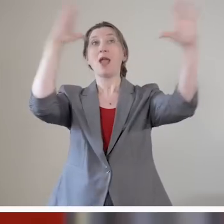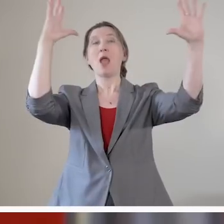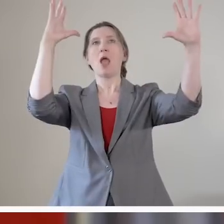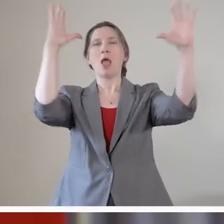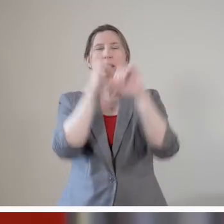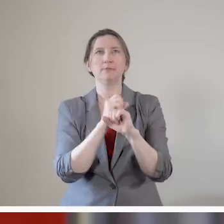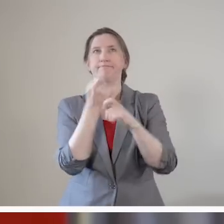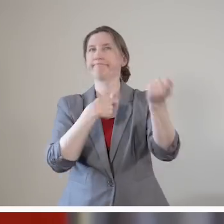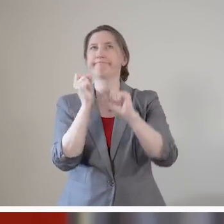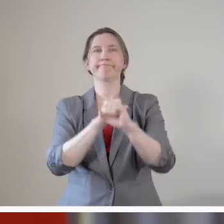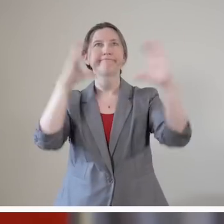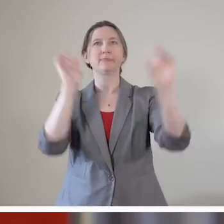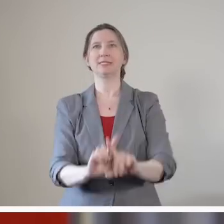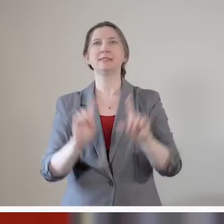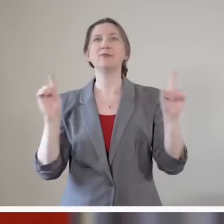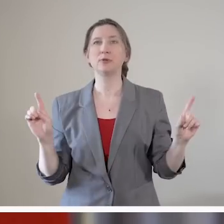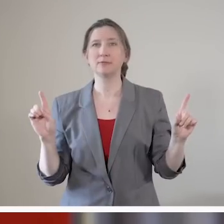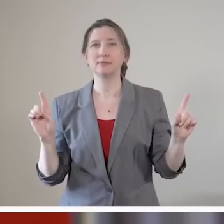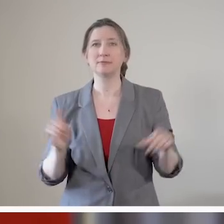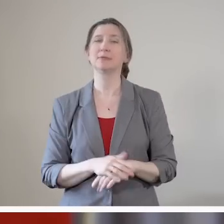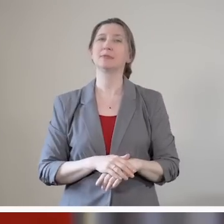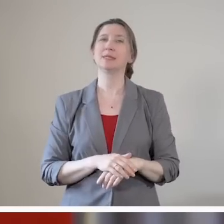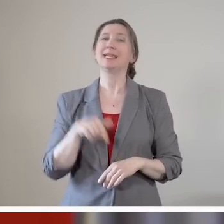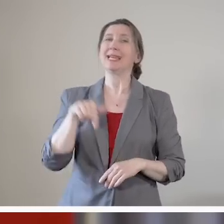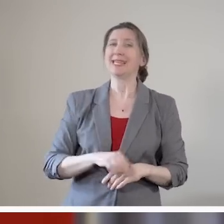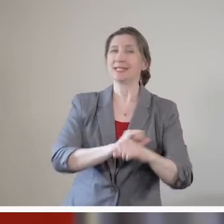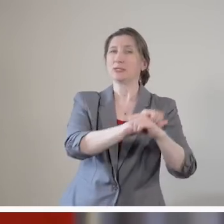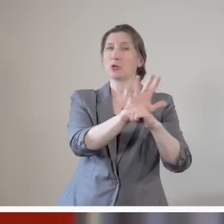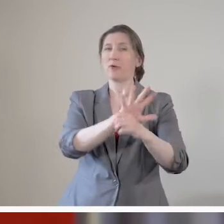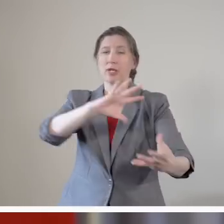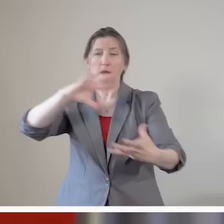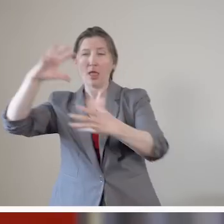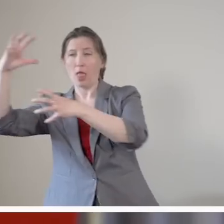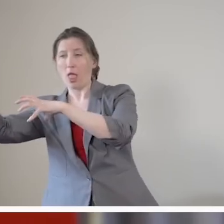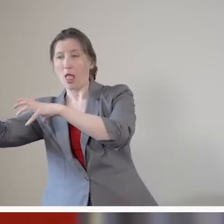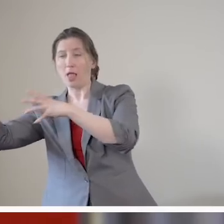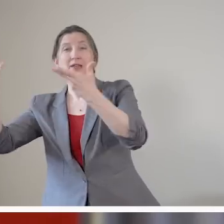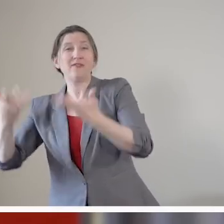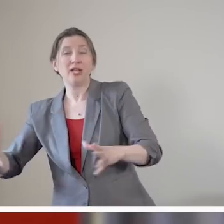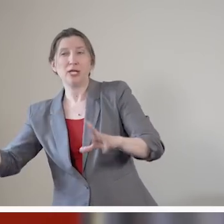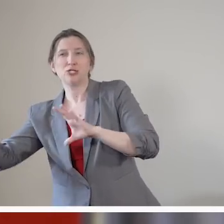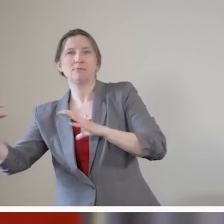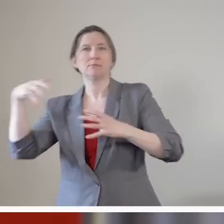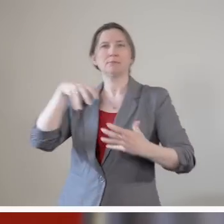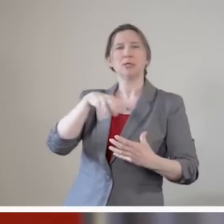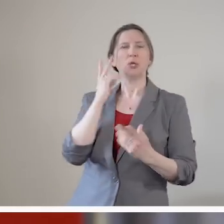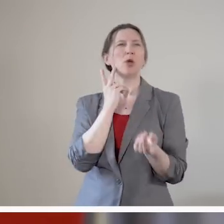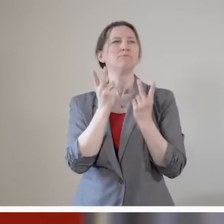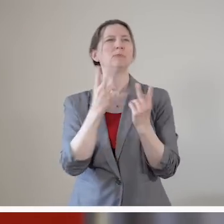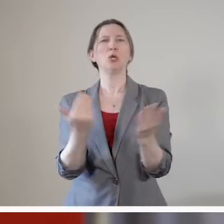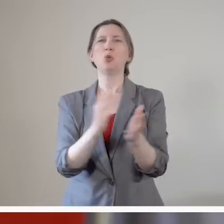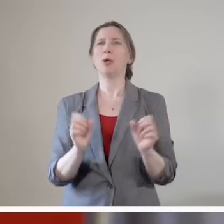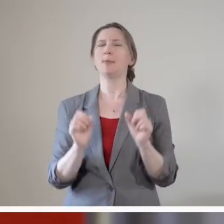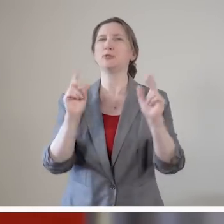might have expected. But when we are past this crisis, you will also see some new opportunities. Opportunities to re-engage